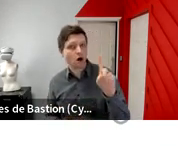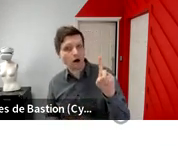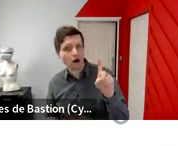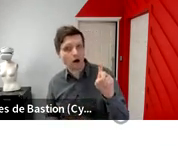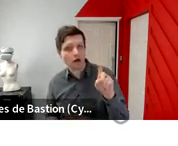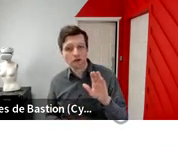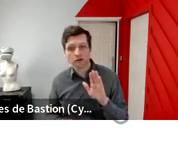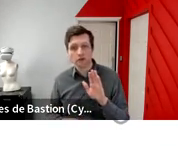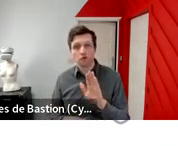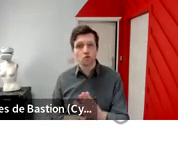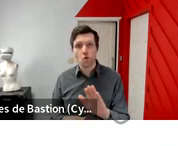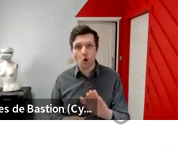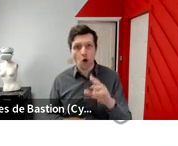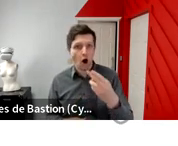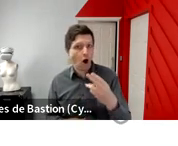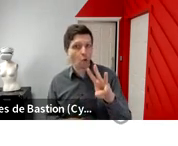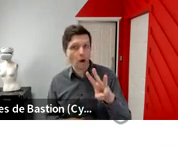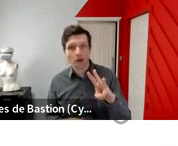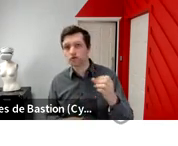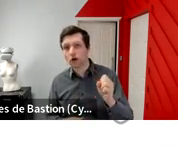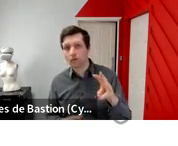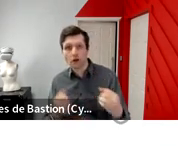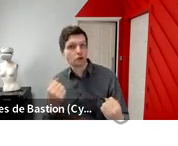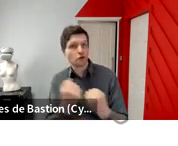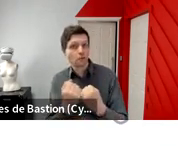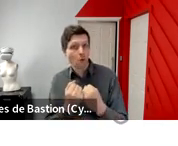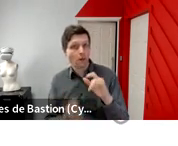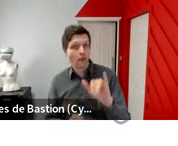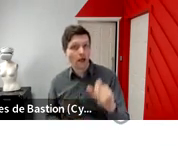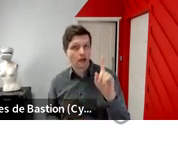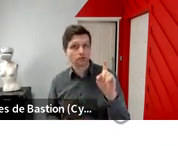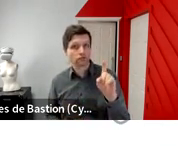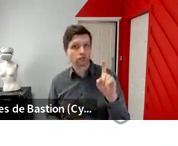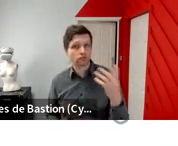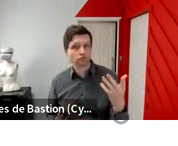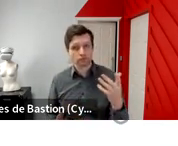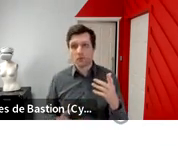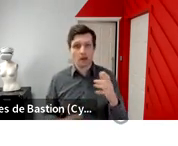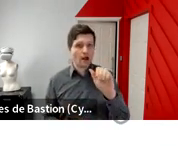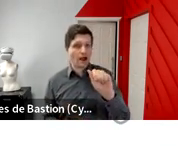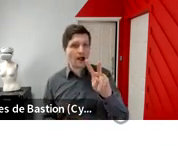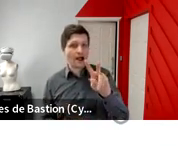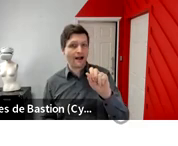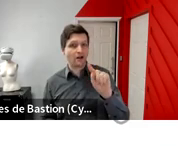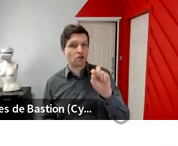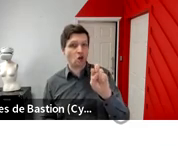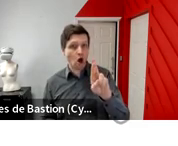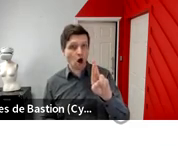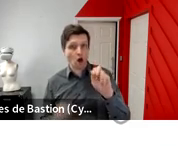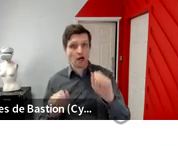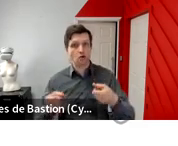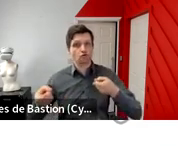people who use sign language in VR, is that possible? Can they sign? Is there hardware and software to support that?